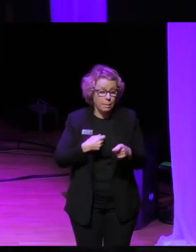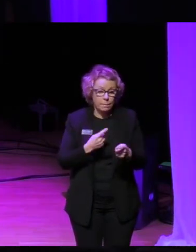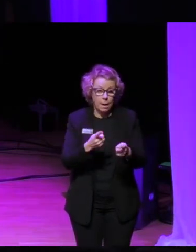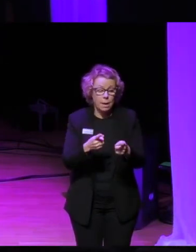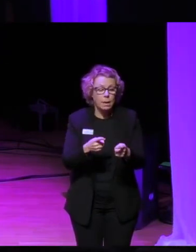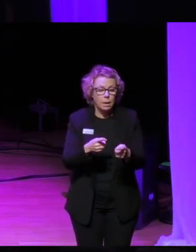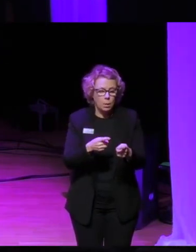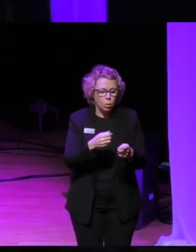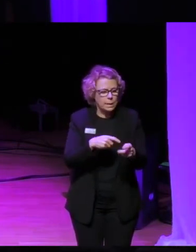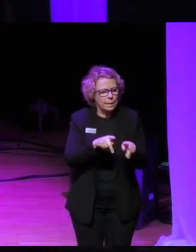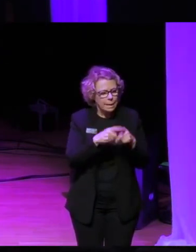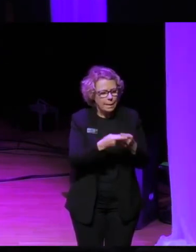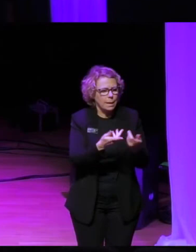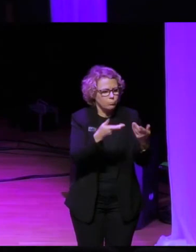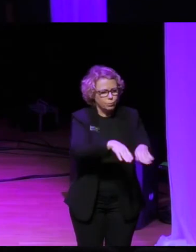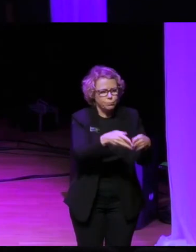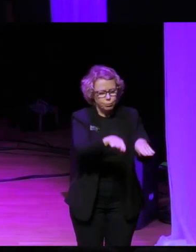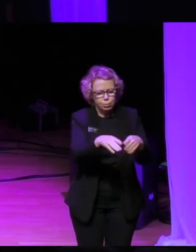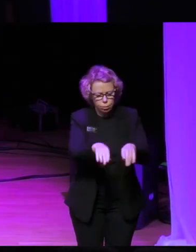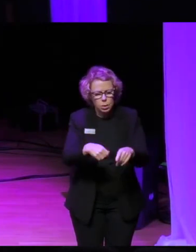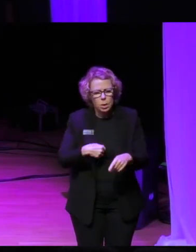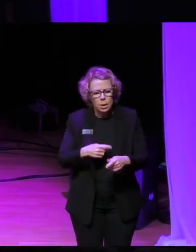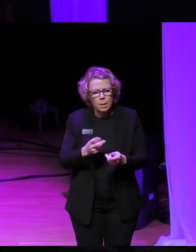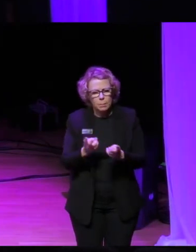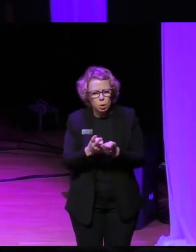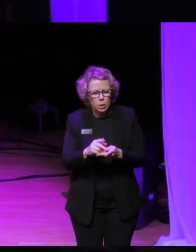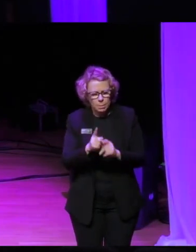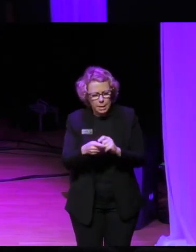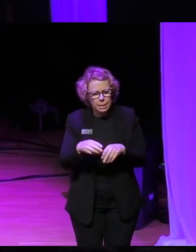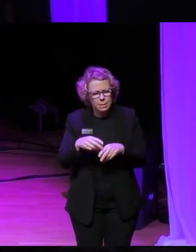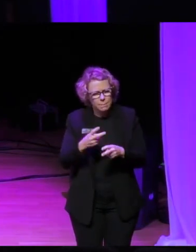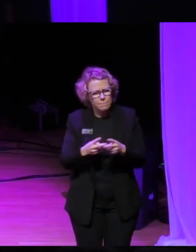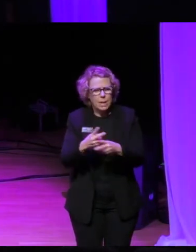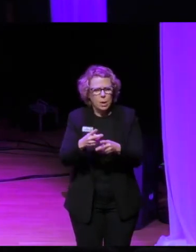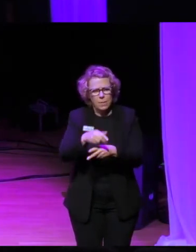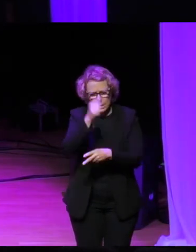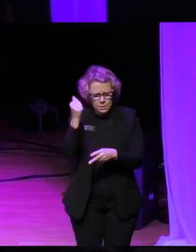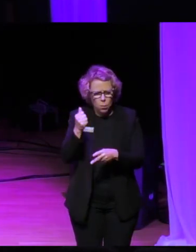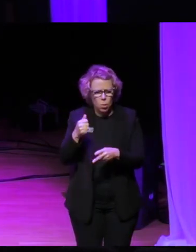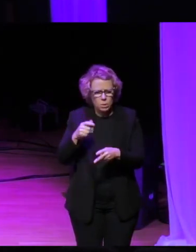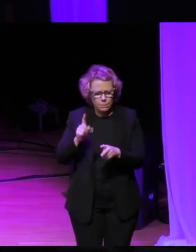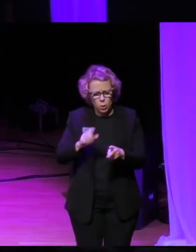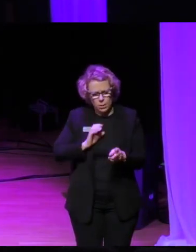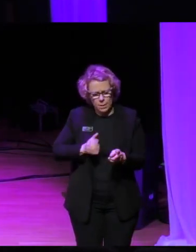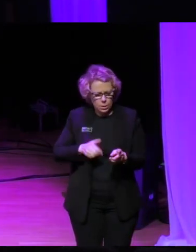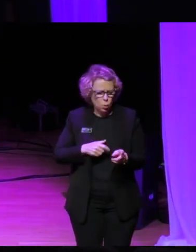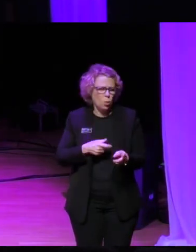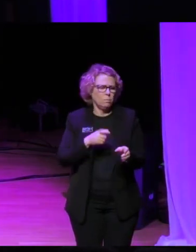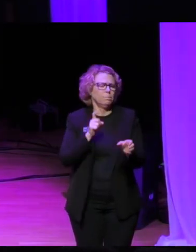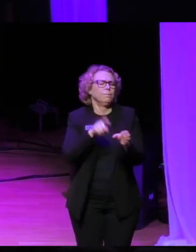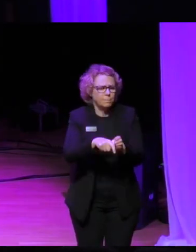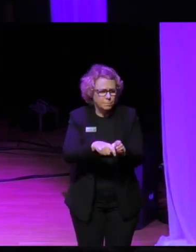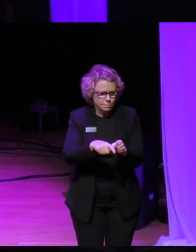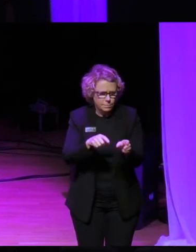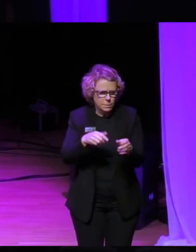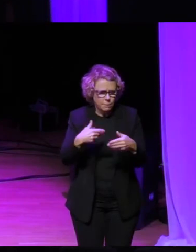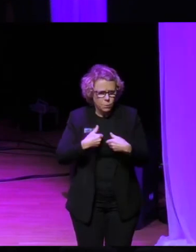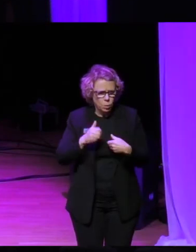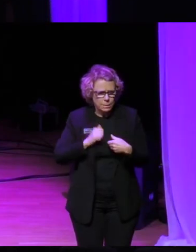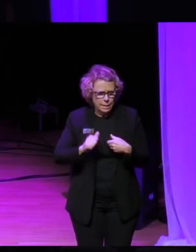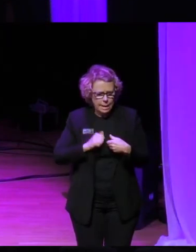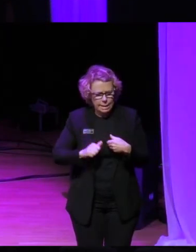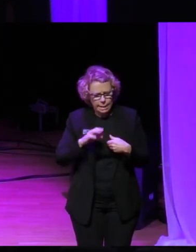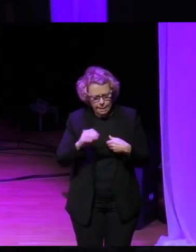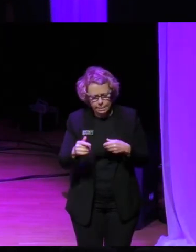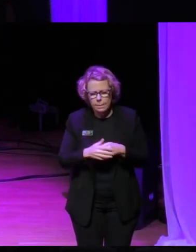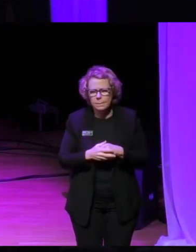when it comes to the Jane Doe case was that the Ministry of Justice has now tried to get the case to the Supreme Court